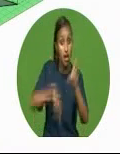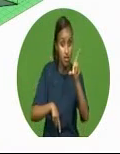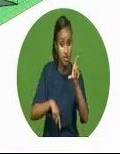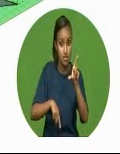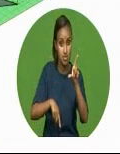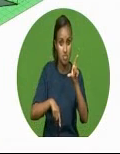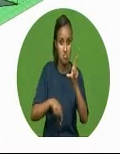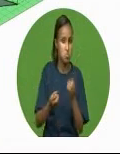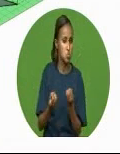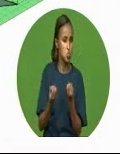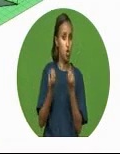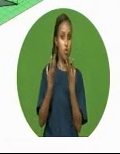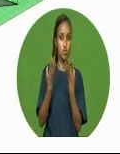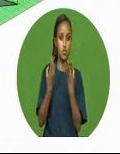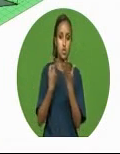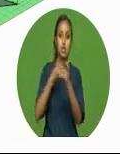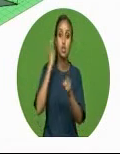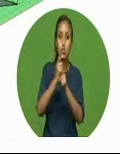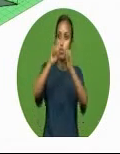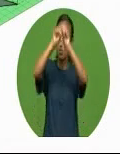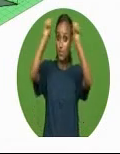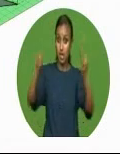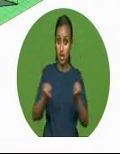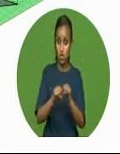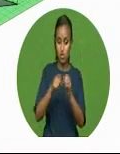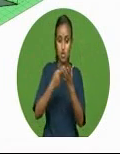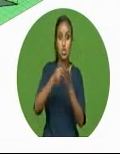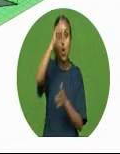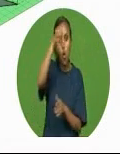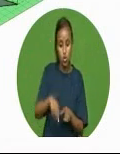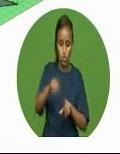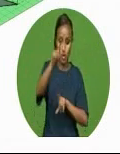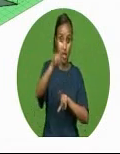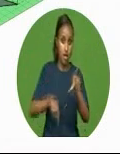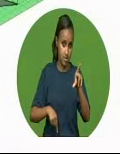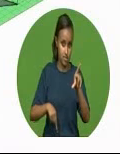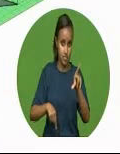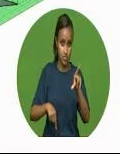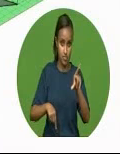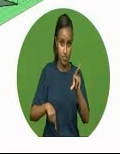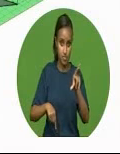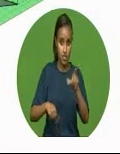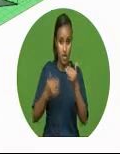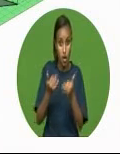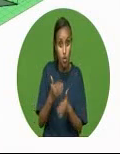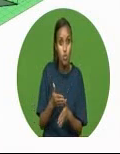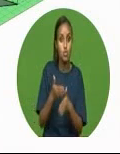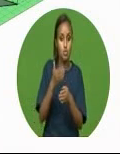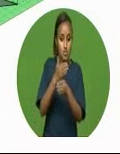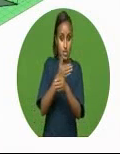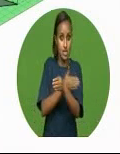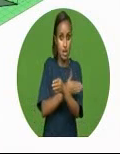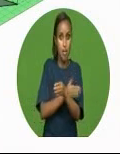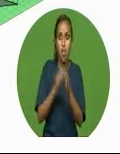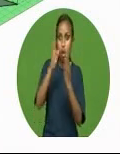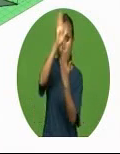This line is obviously the true length of the horizontal line. Set up